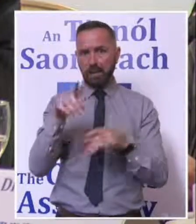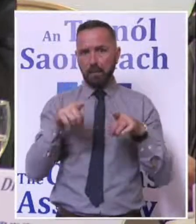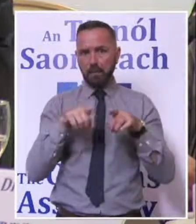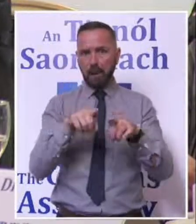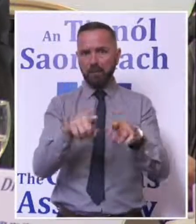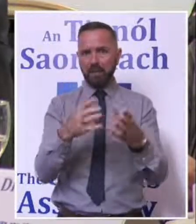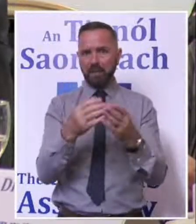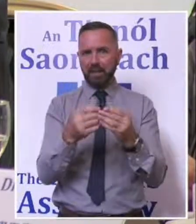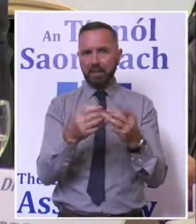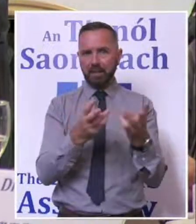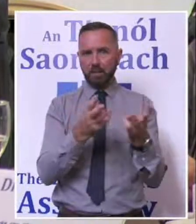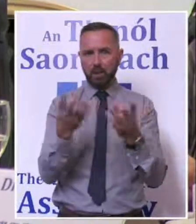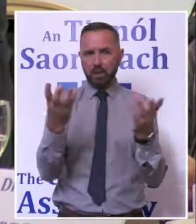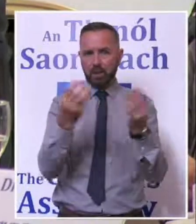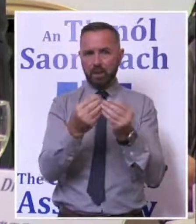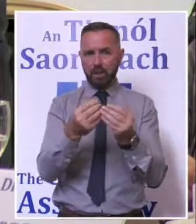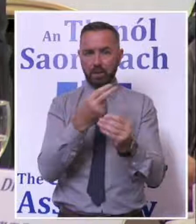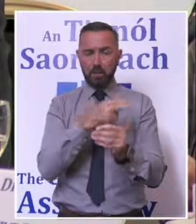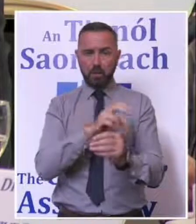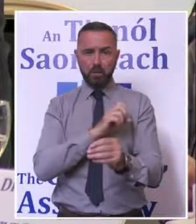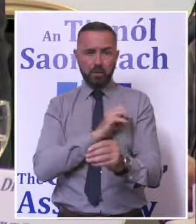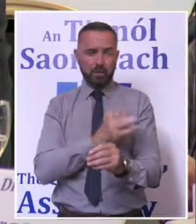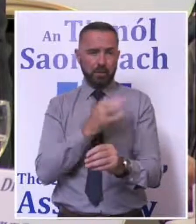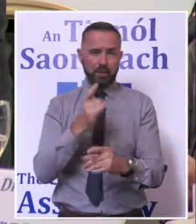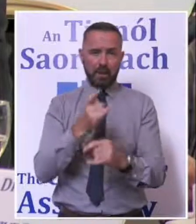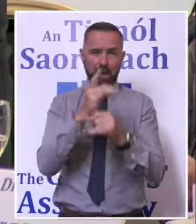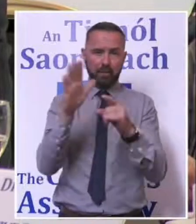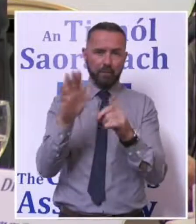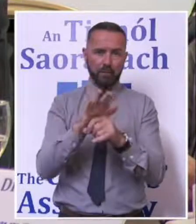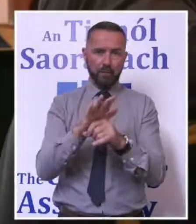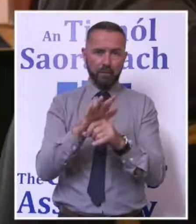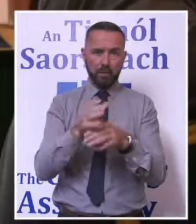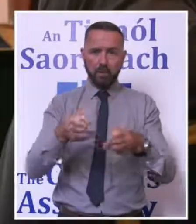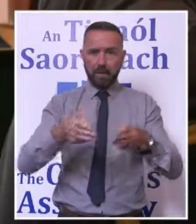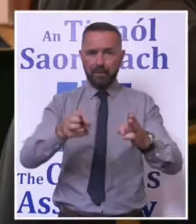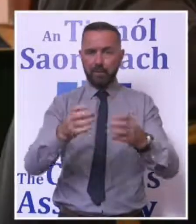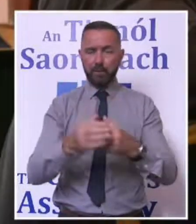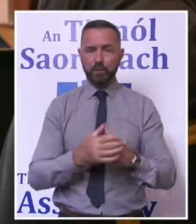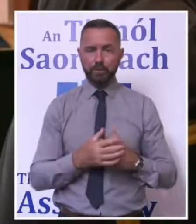sure it's a helpful avenue to go down. The idea that,